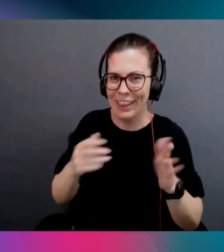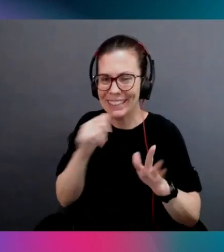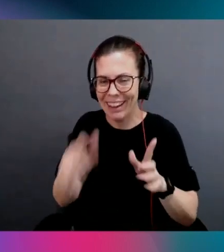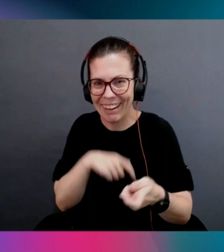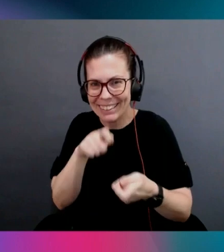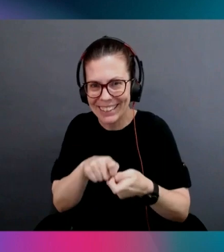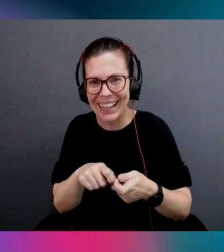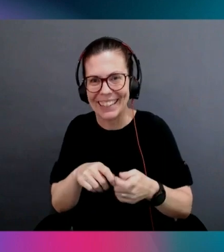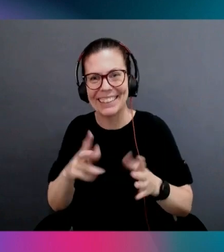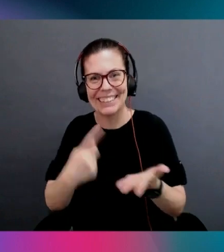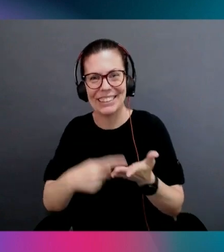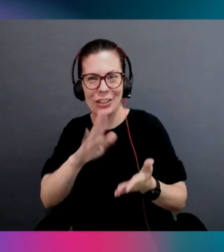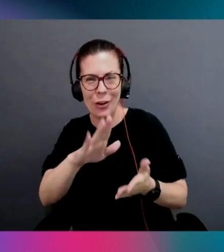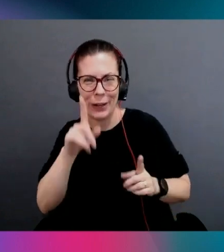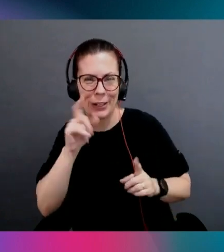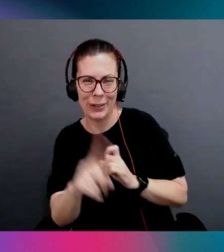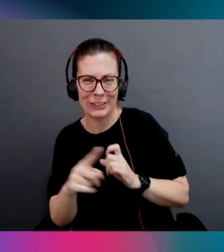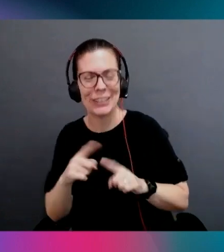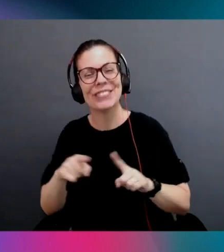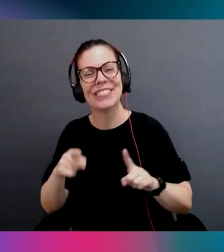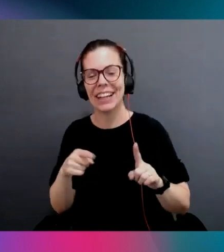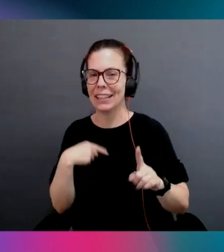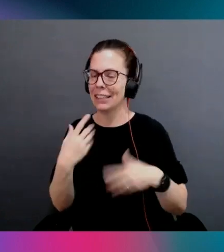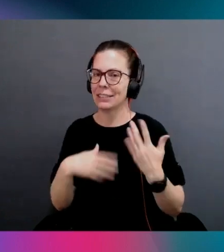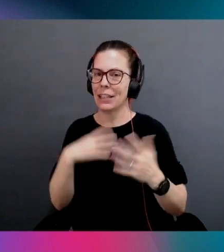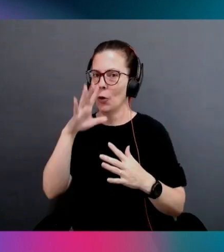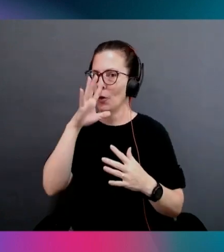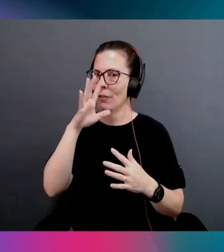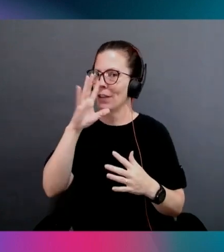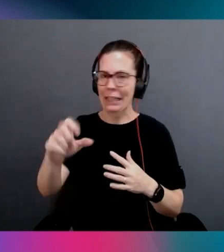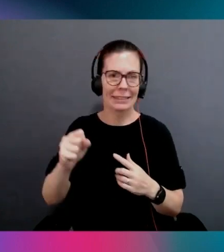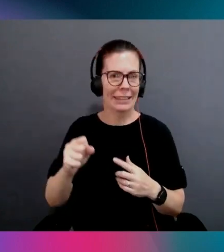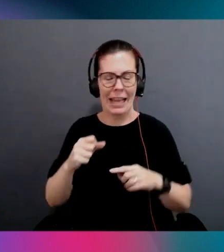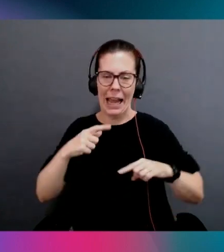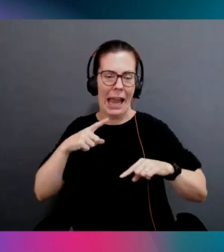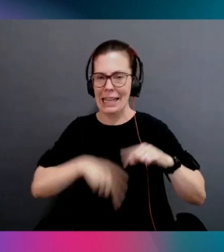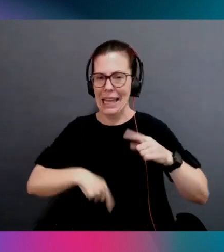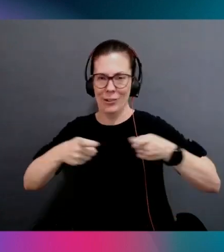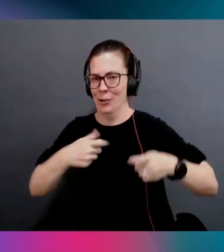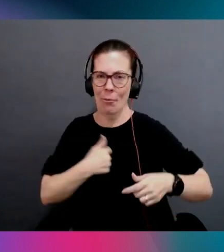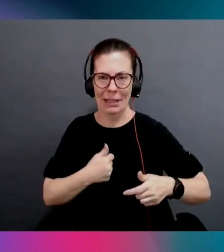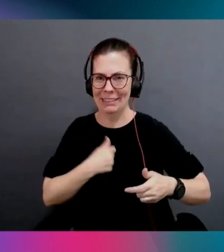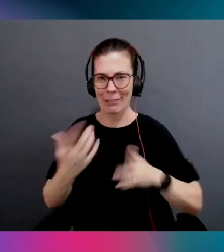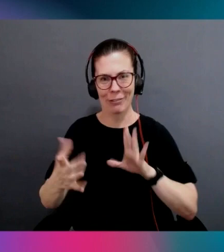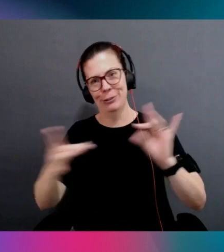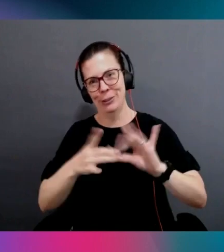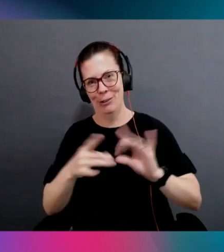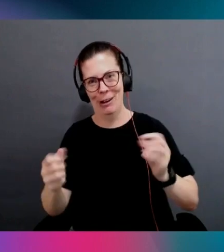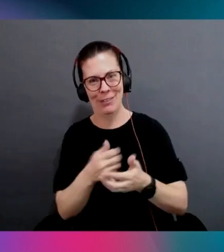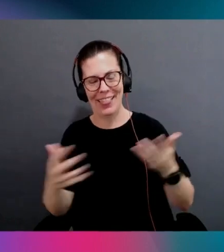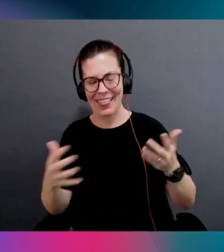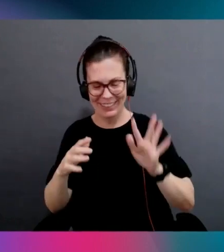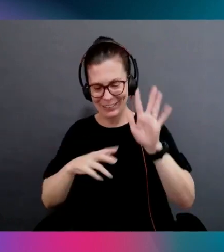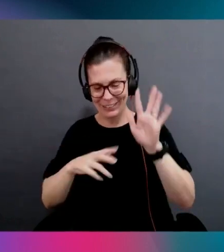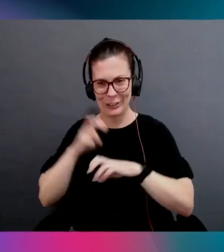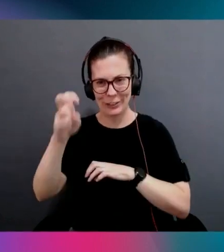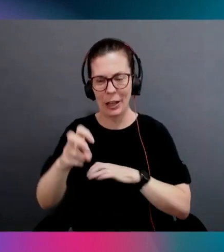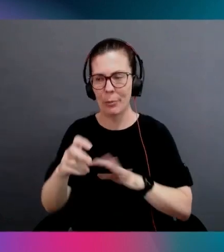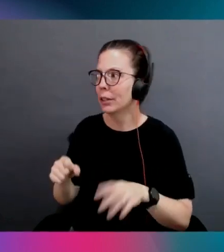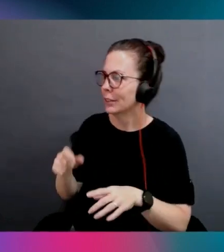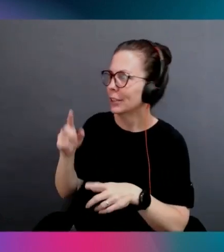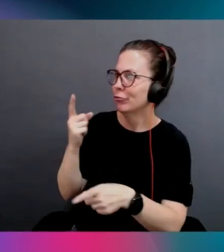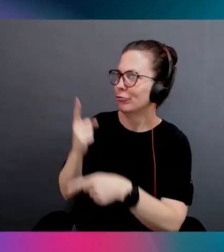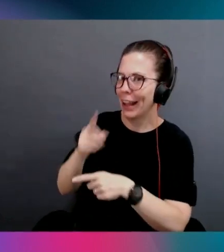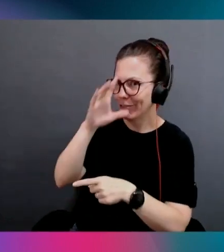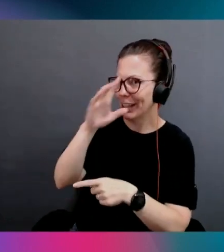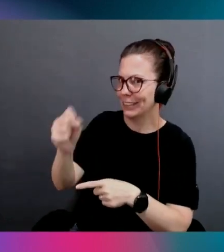your kind of question, but this thing is so fascinating. I just kind of wanted to focus on that part first. Yeah, that's super fascinating. Yeah. Please that's what we're